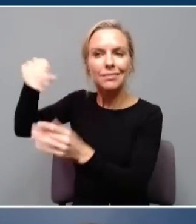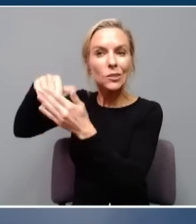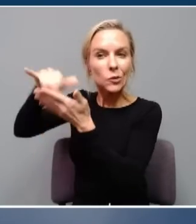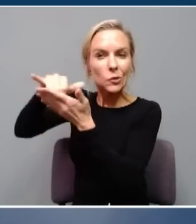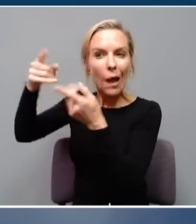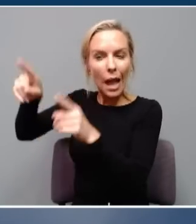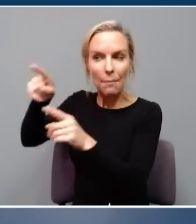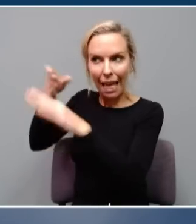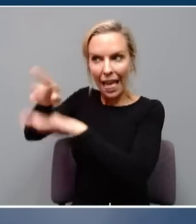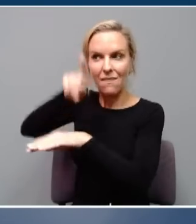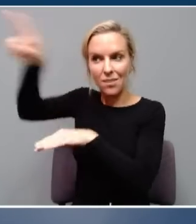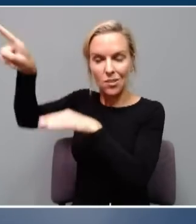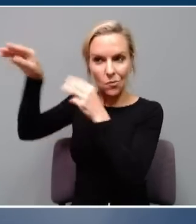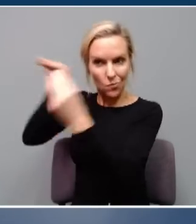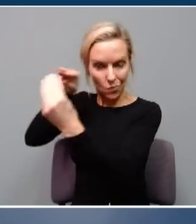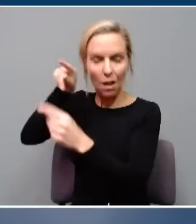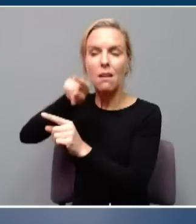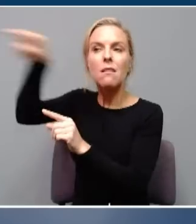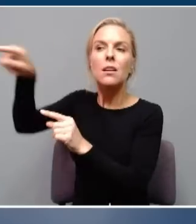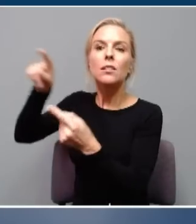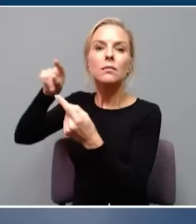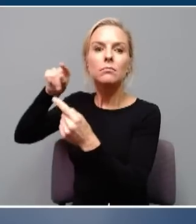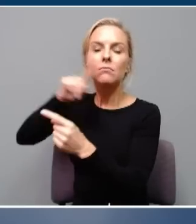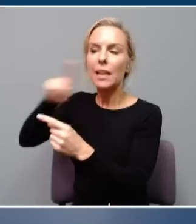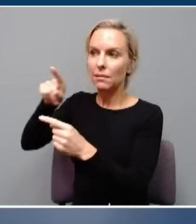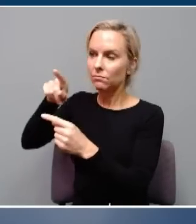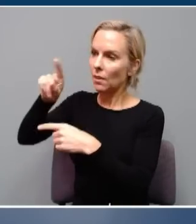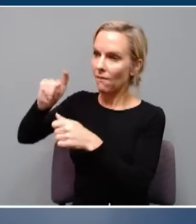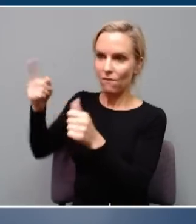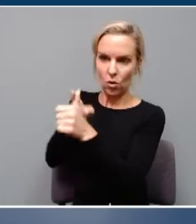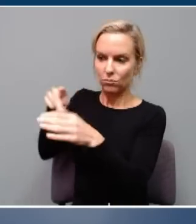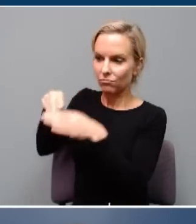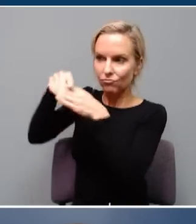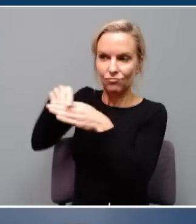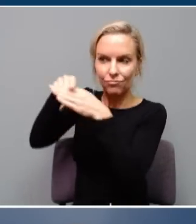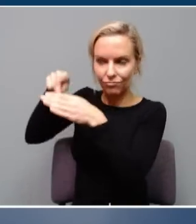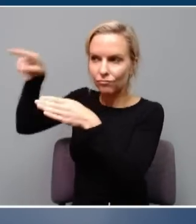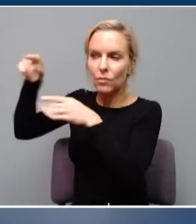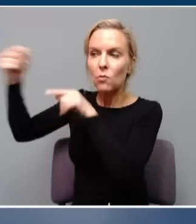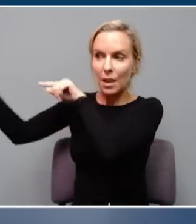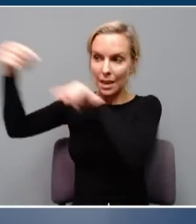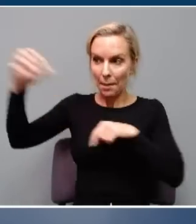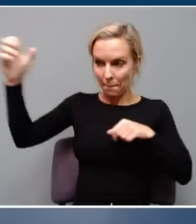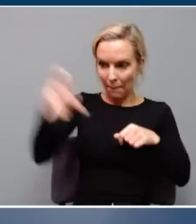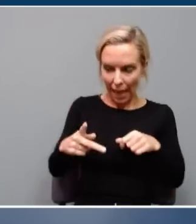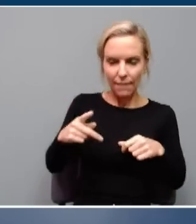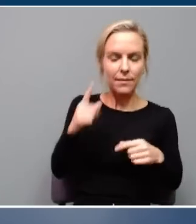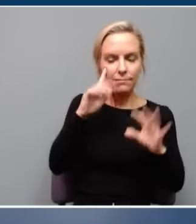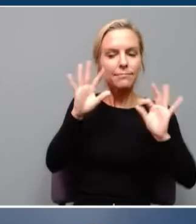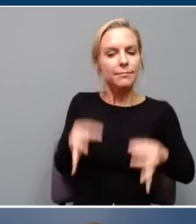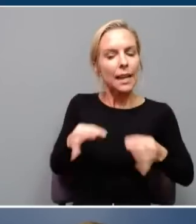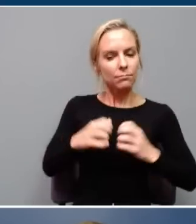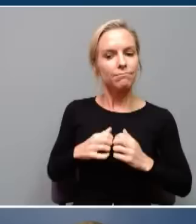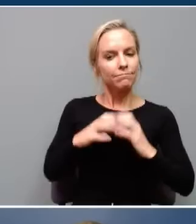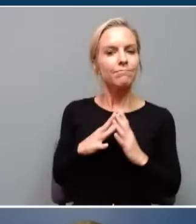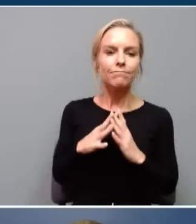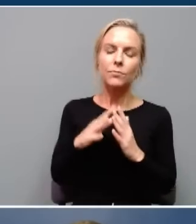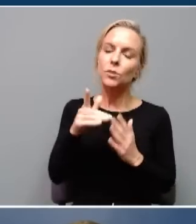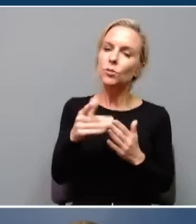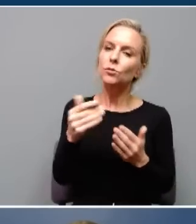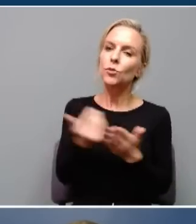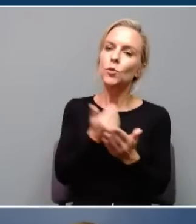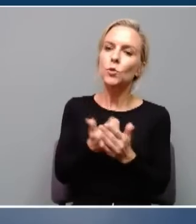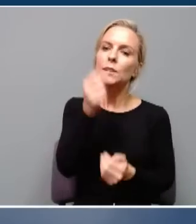to Somerset, that same area, to create the first Southeastern Kentucky distillery experience, which will also serve as a